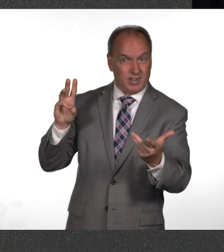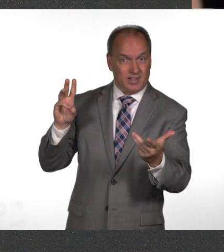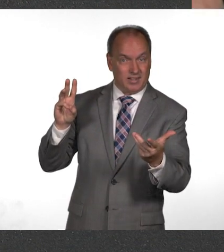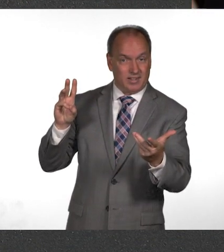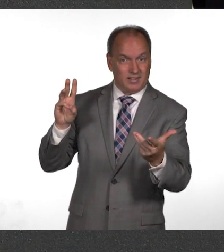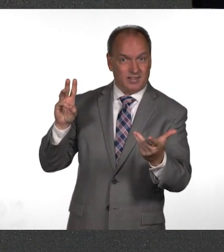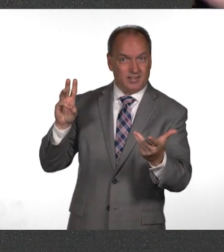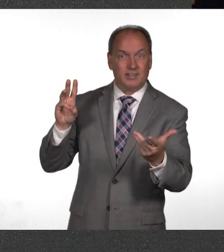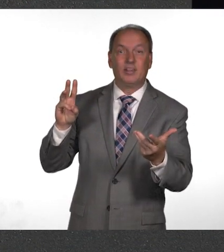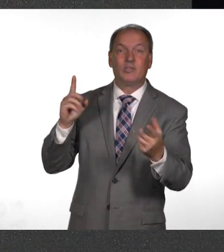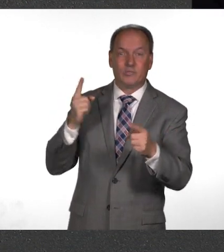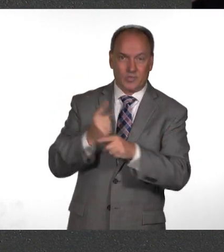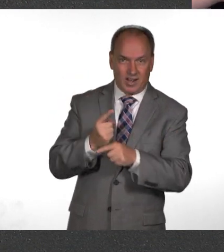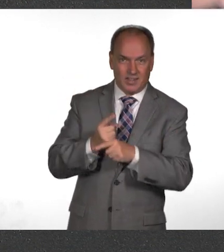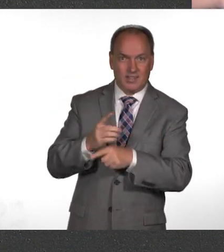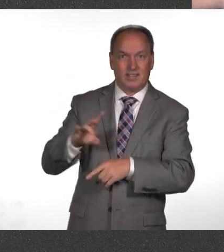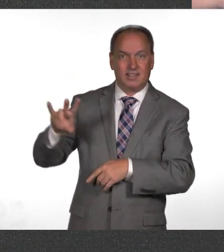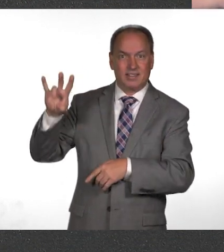Right.